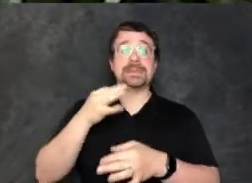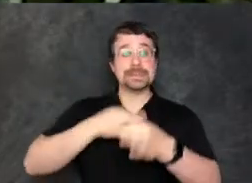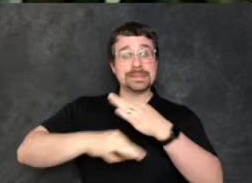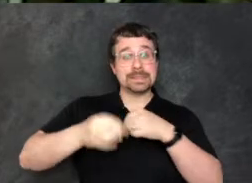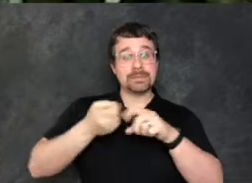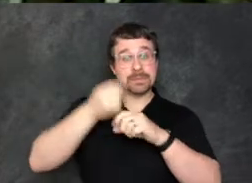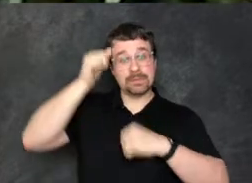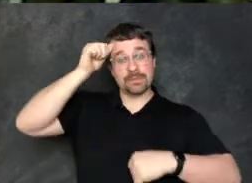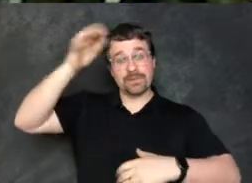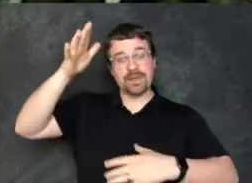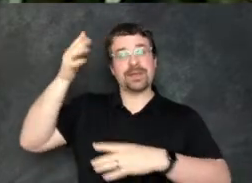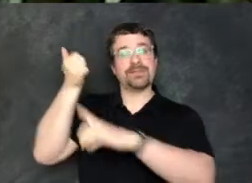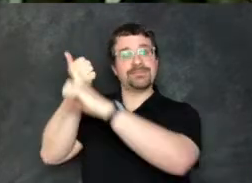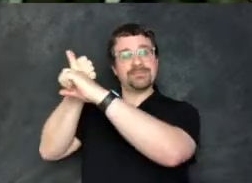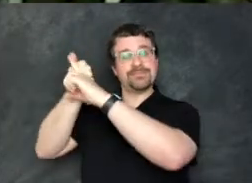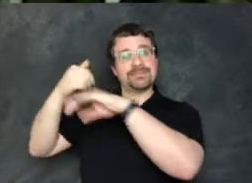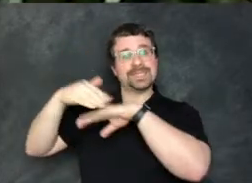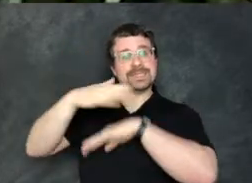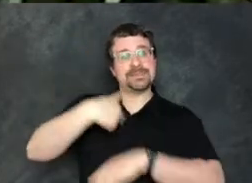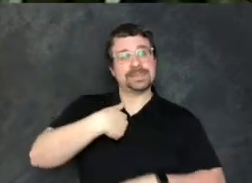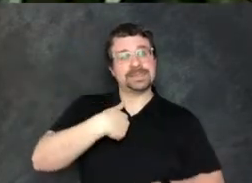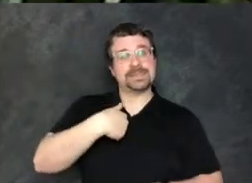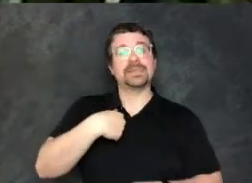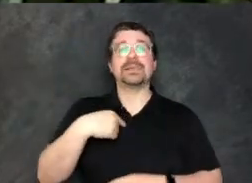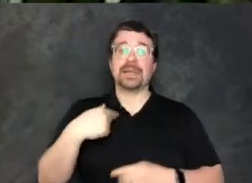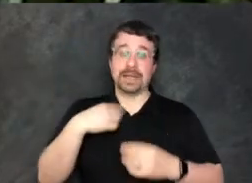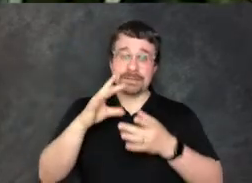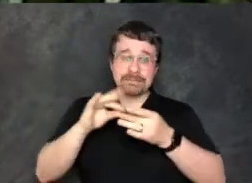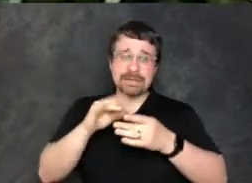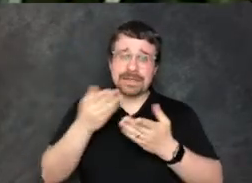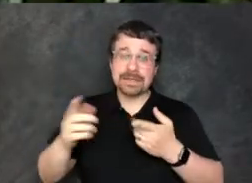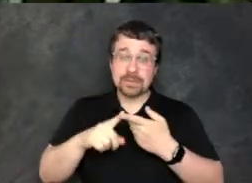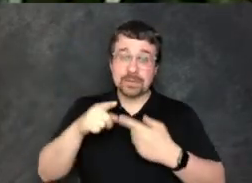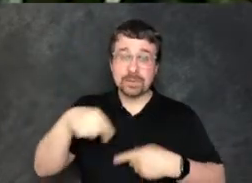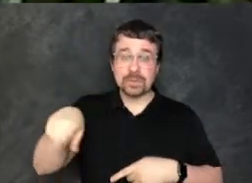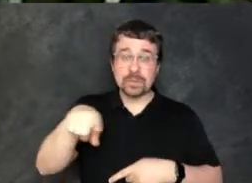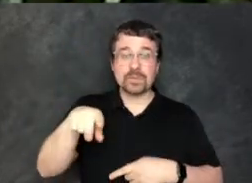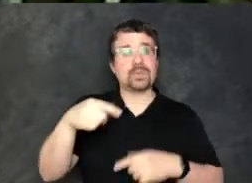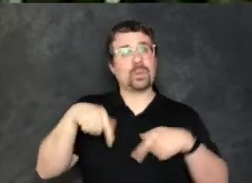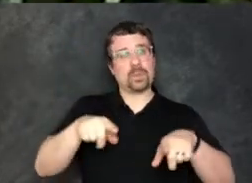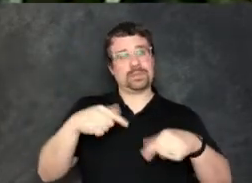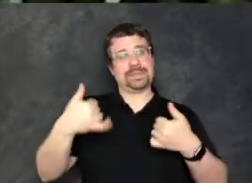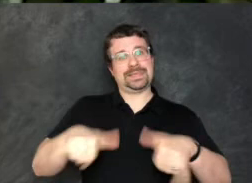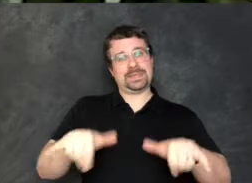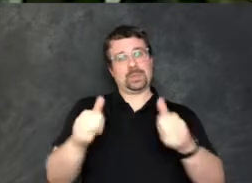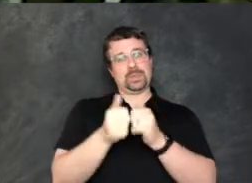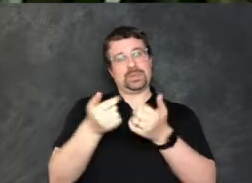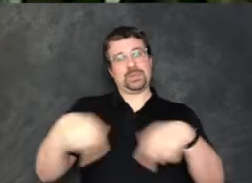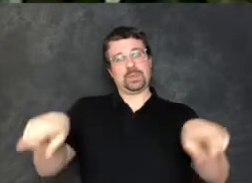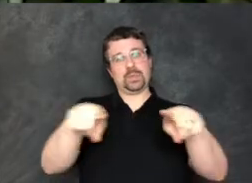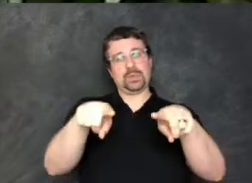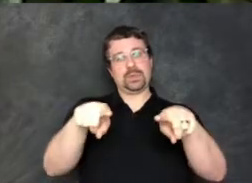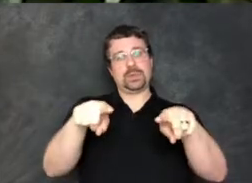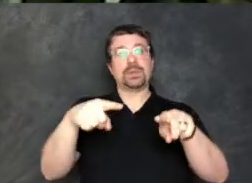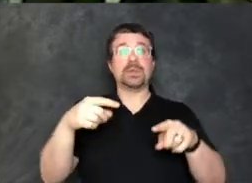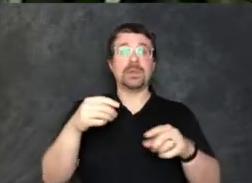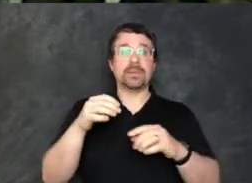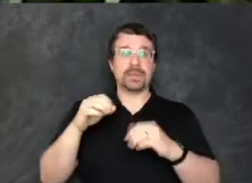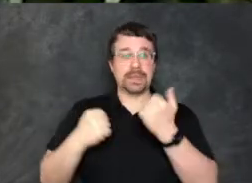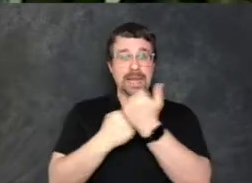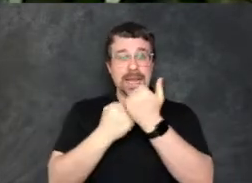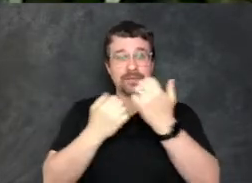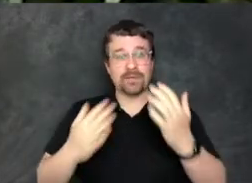not mine, but is from the Father who sent me. I have said these things to you while I am still with